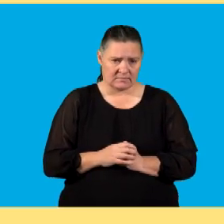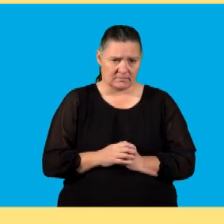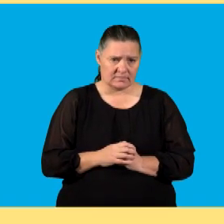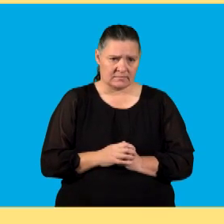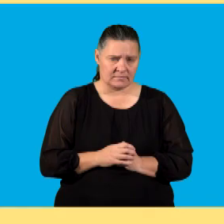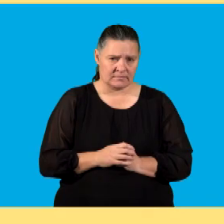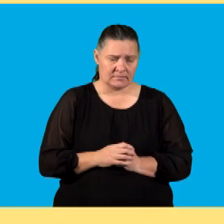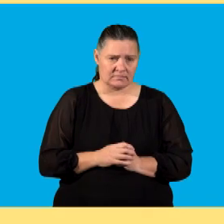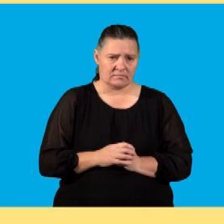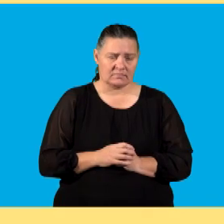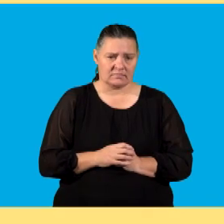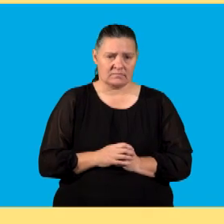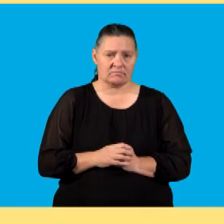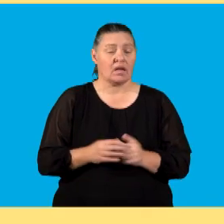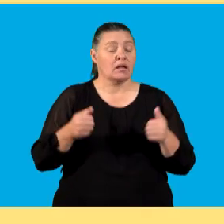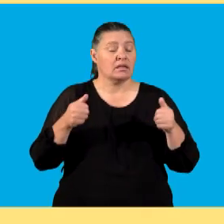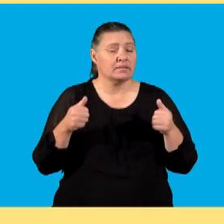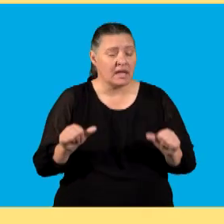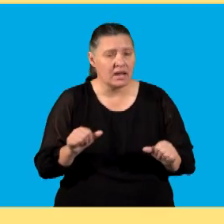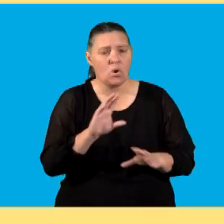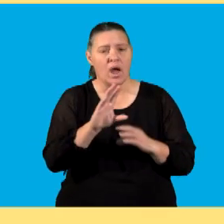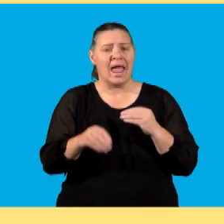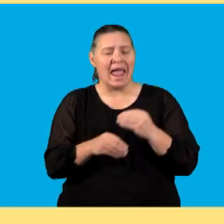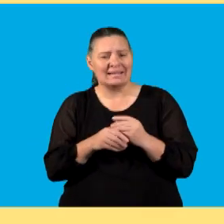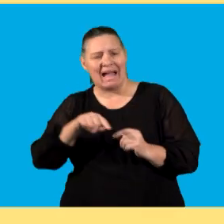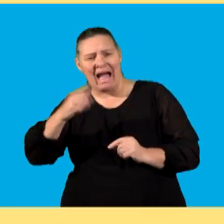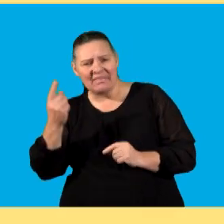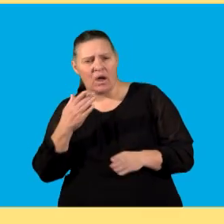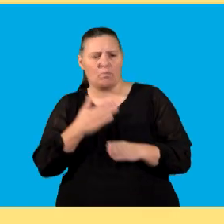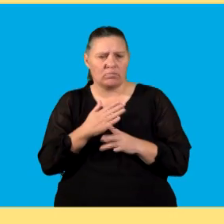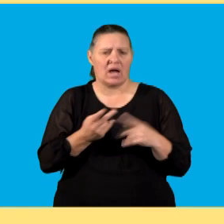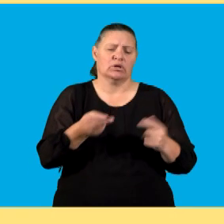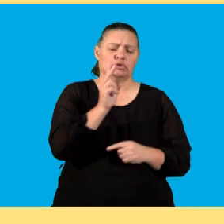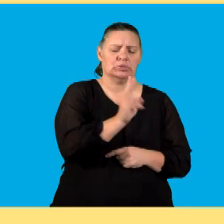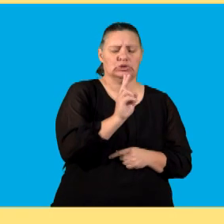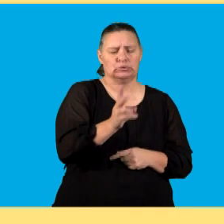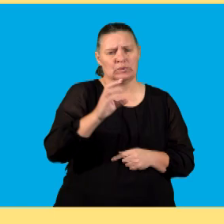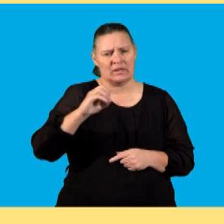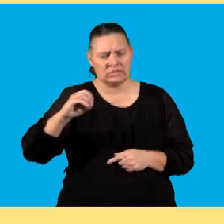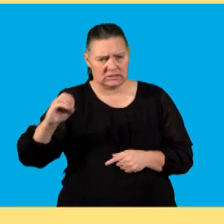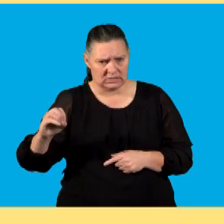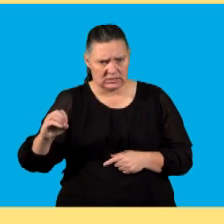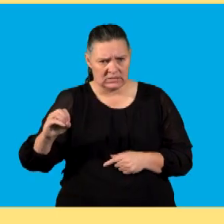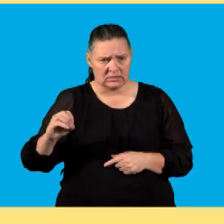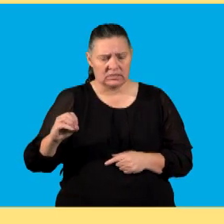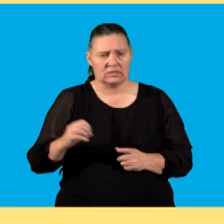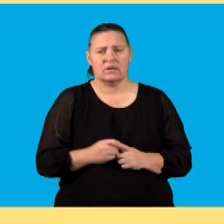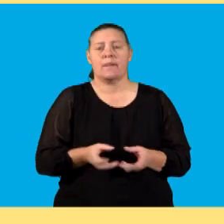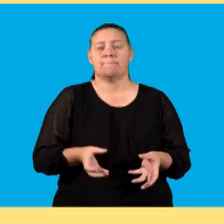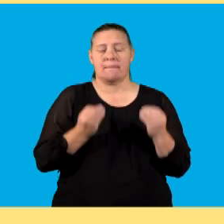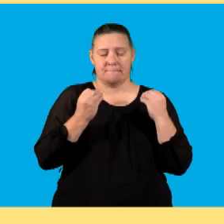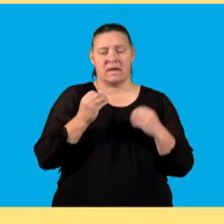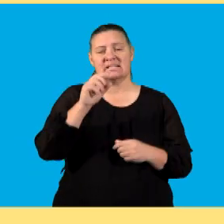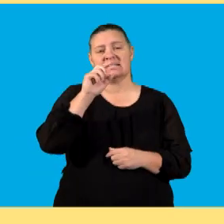55,000. Then you add other operating income, that is your 22,000. Then you get